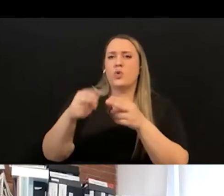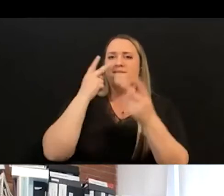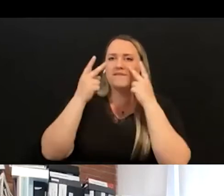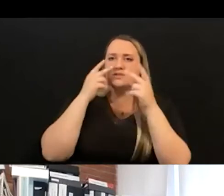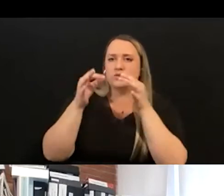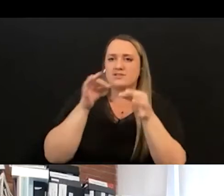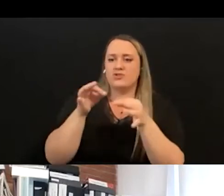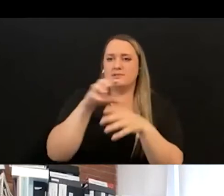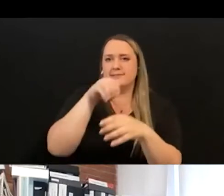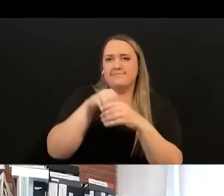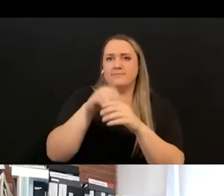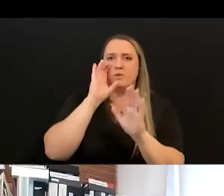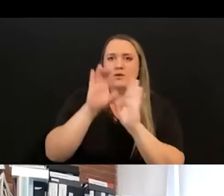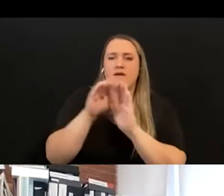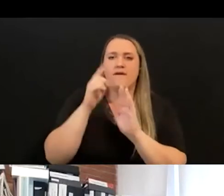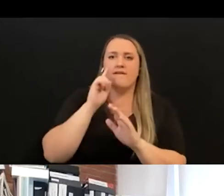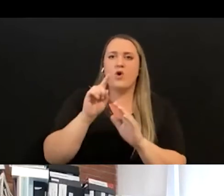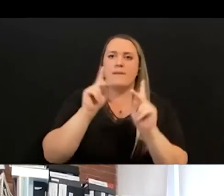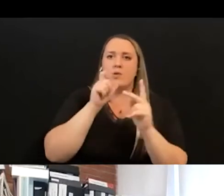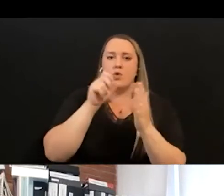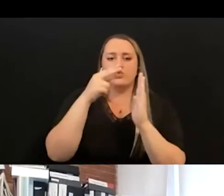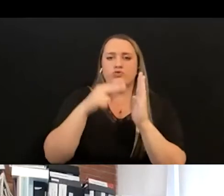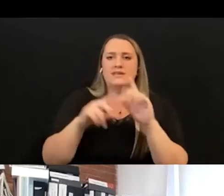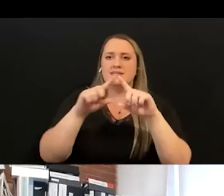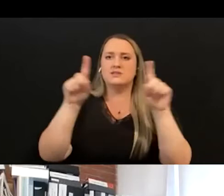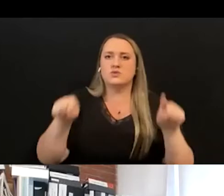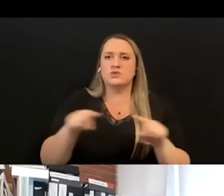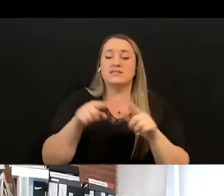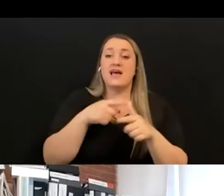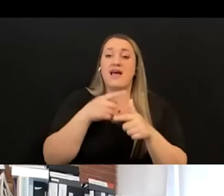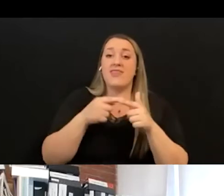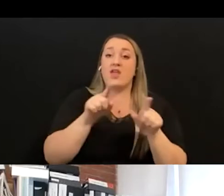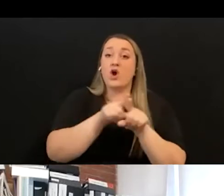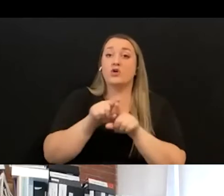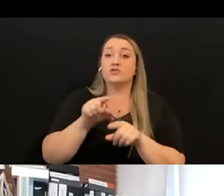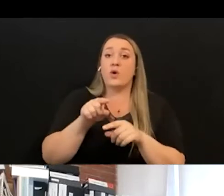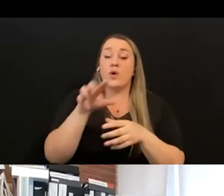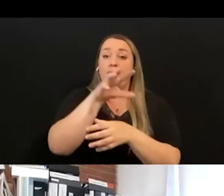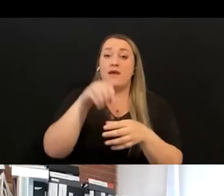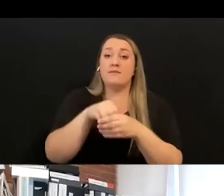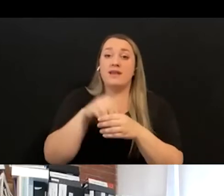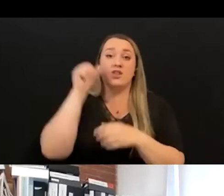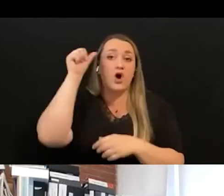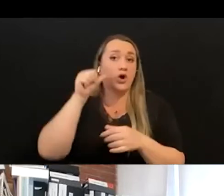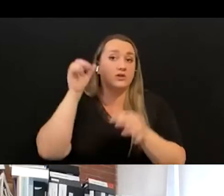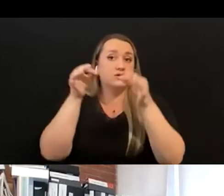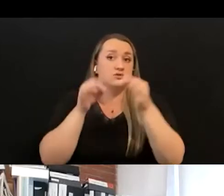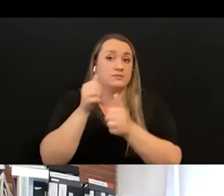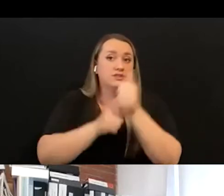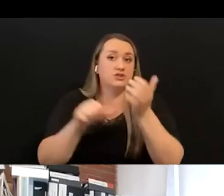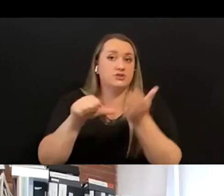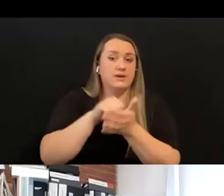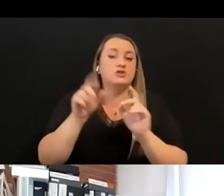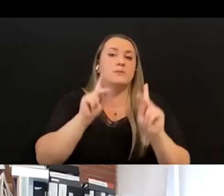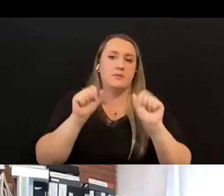image for screen readers. And then also embedded the audio descriptions in each page as well, so that people could also